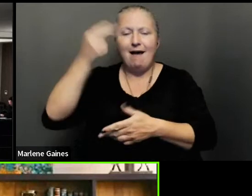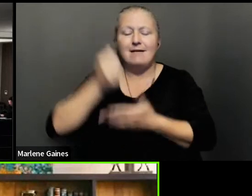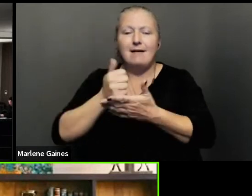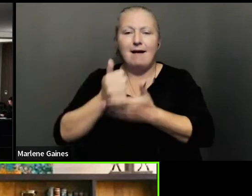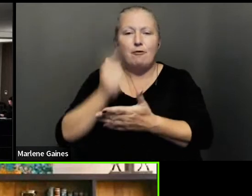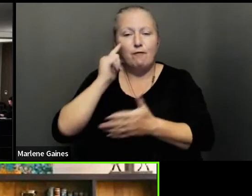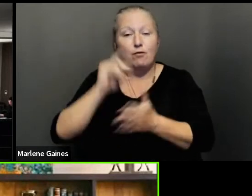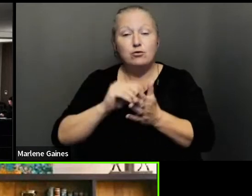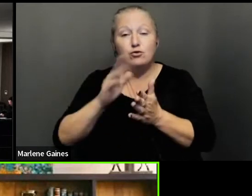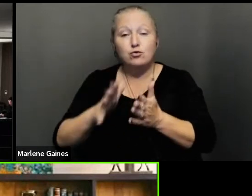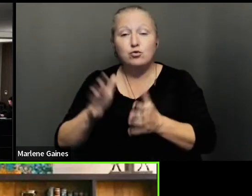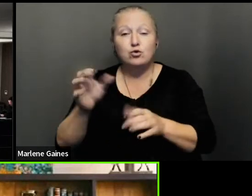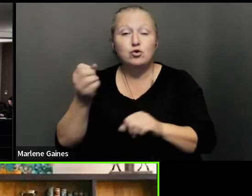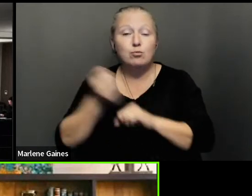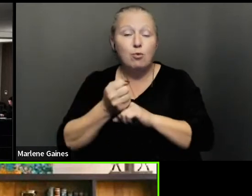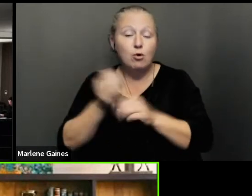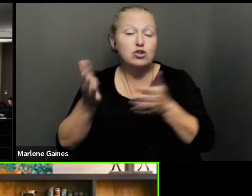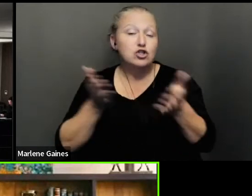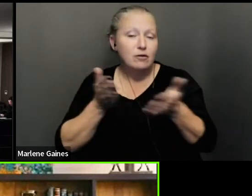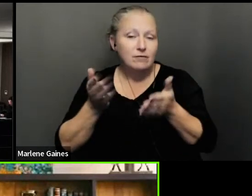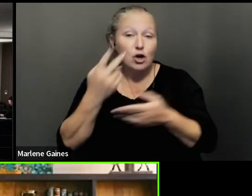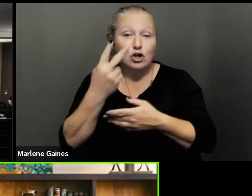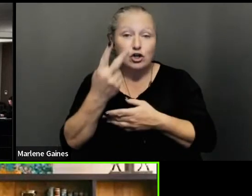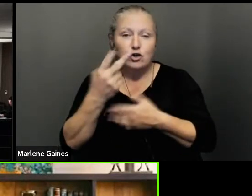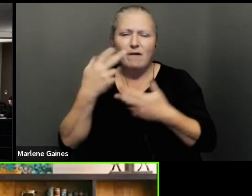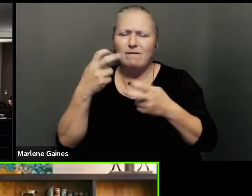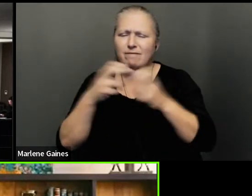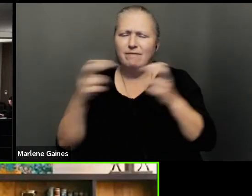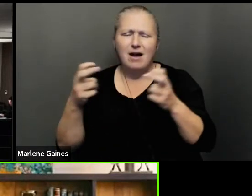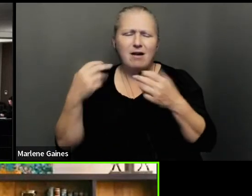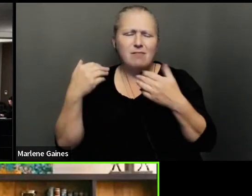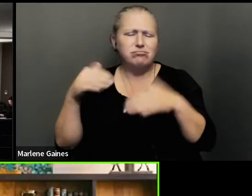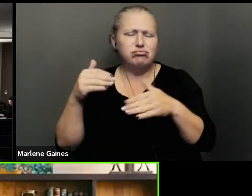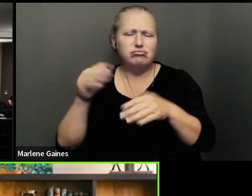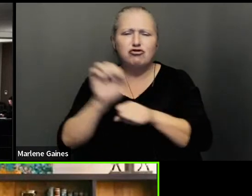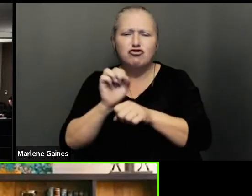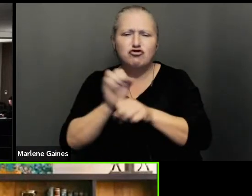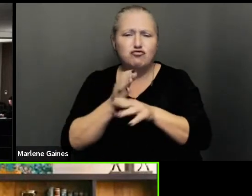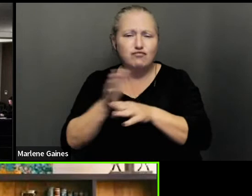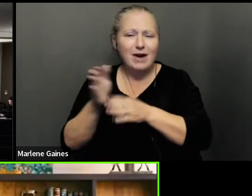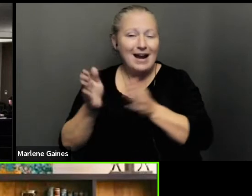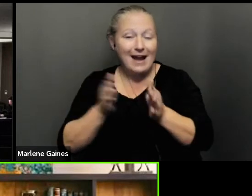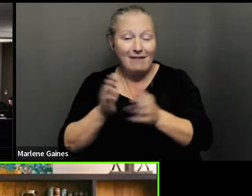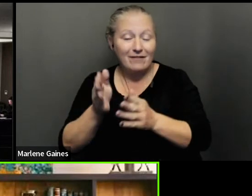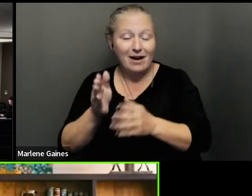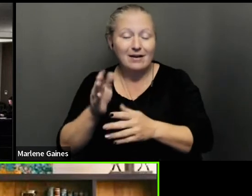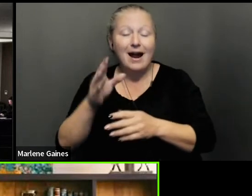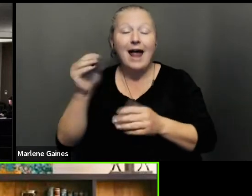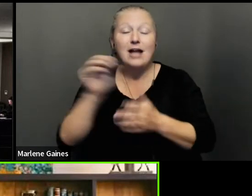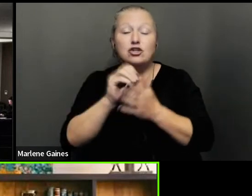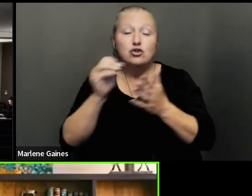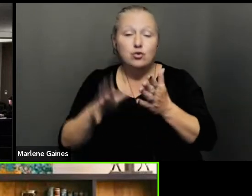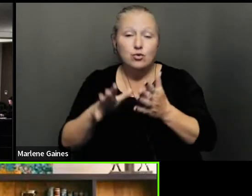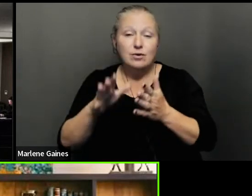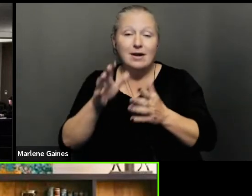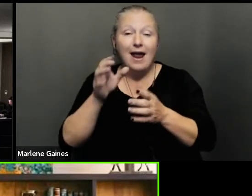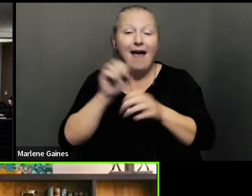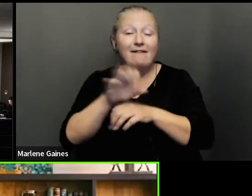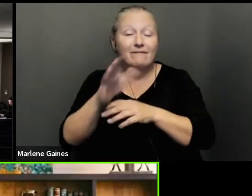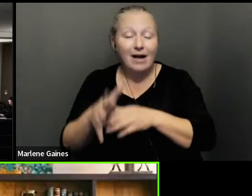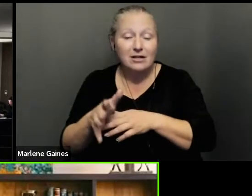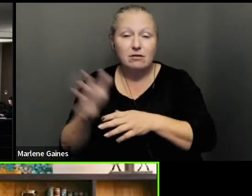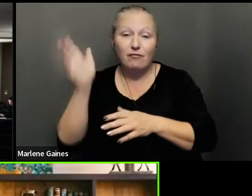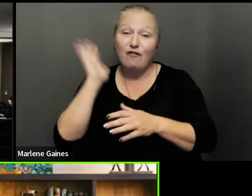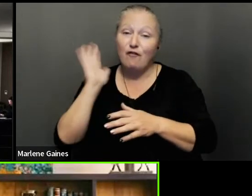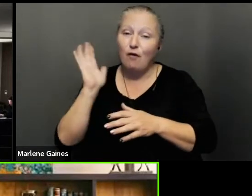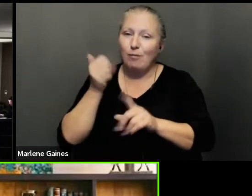student support services. We have 2 very dedicated career navigators and a student ambassador advisor who also happens to be a